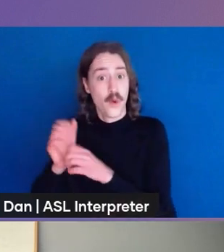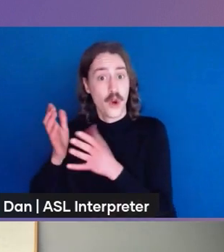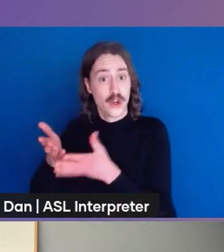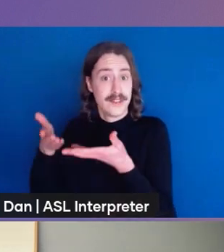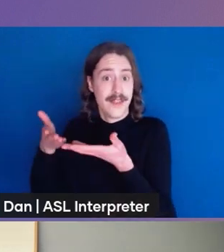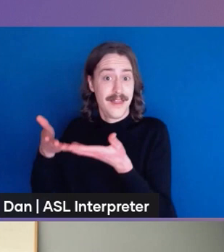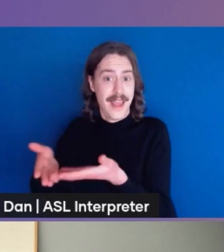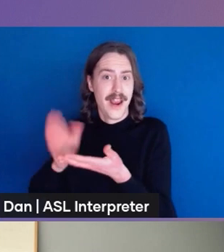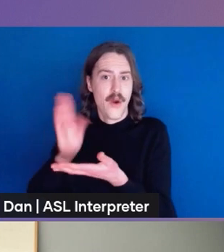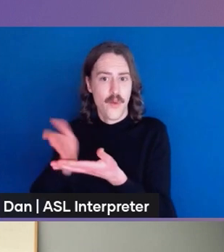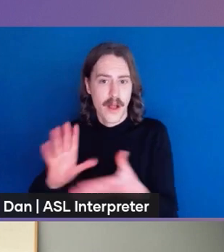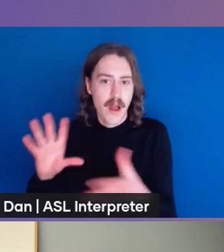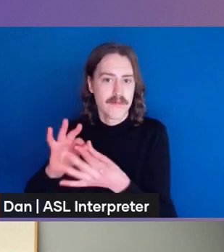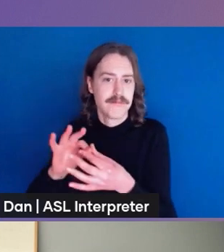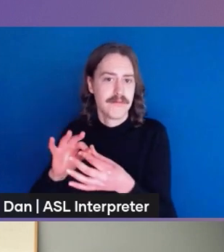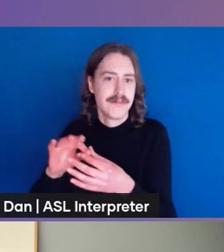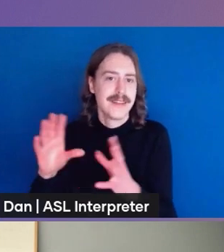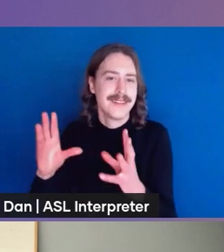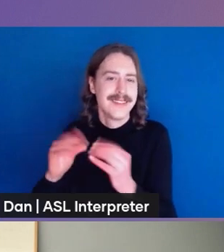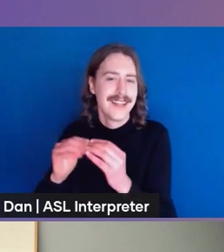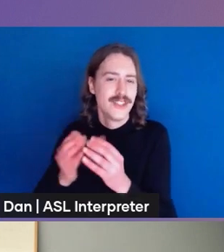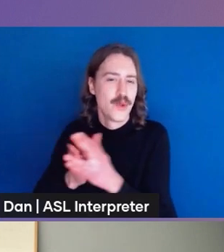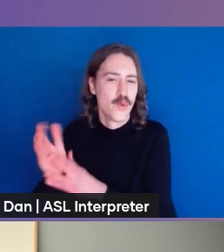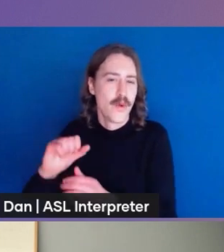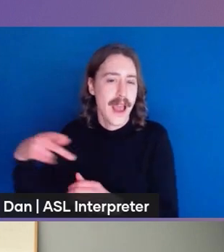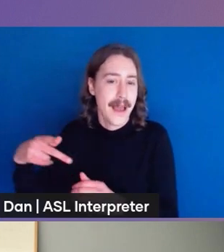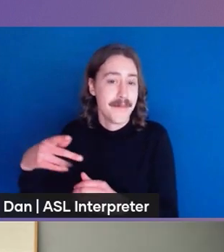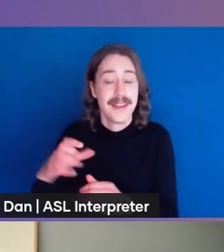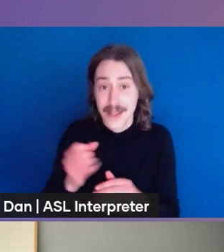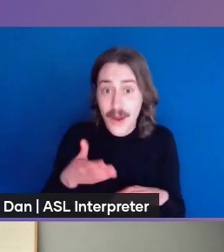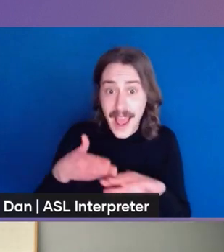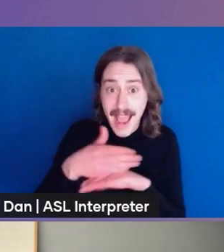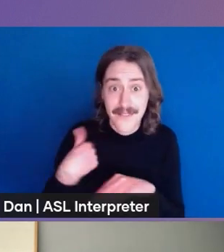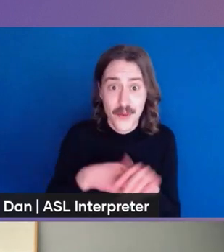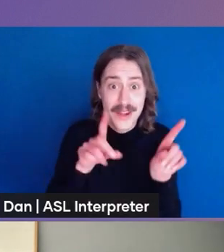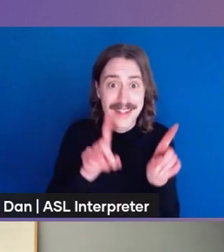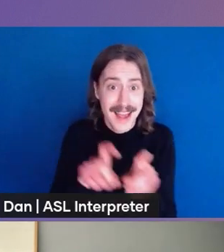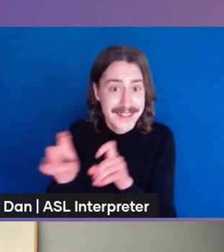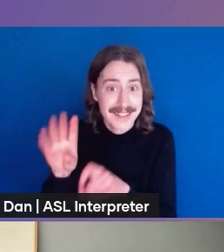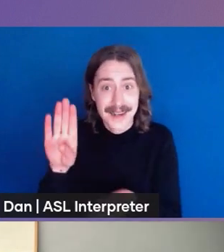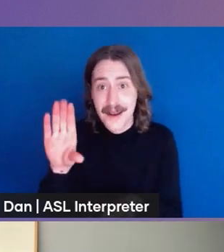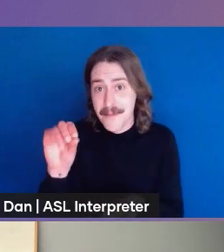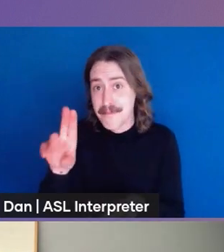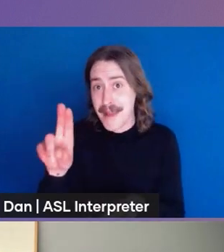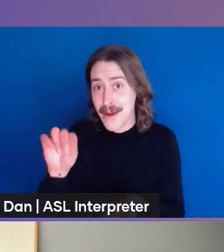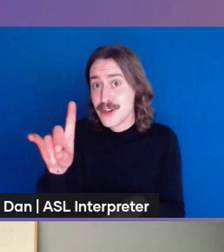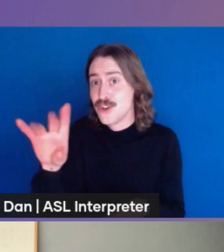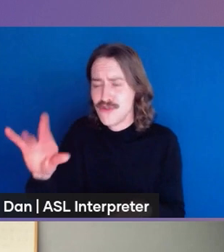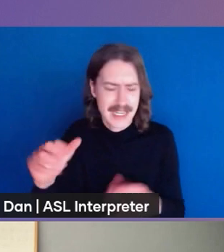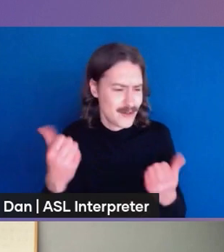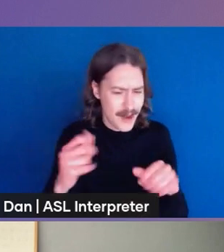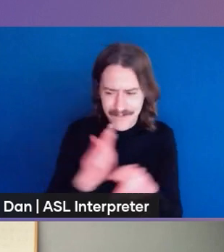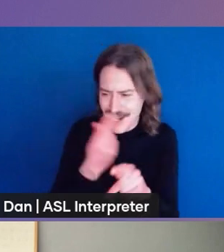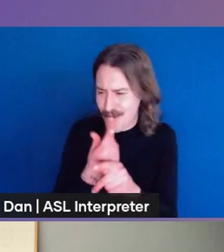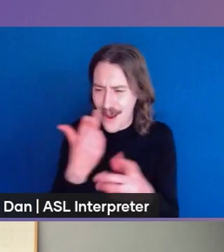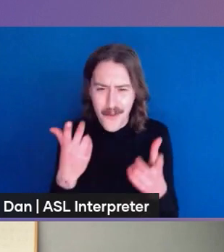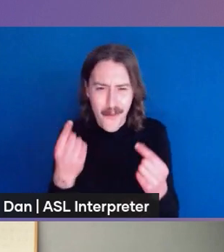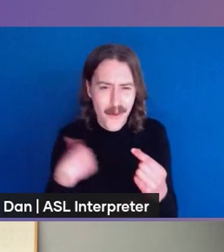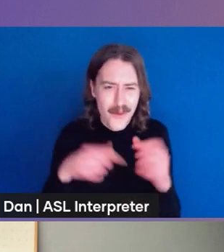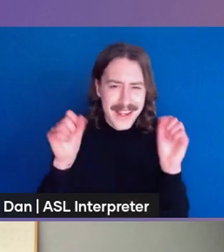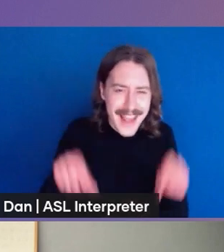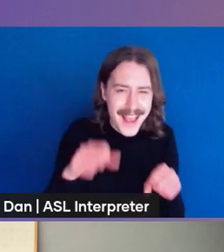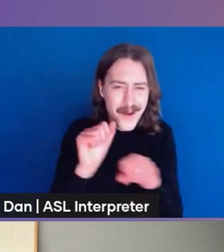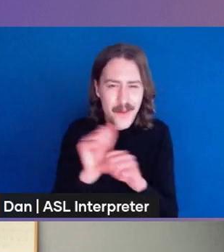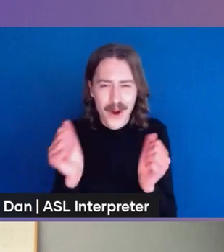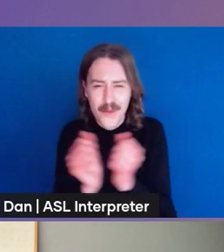backend application. So after testing the boundaries of Boundary and what we can get away with, we're trying to mess with the